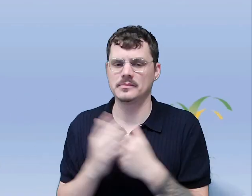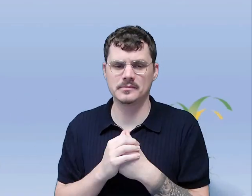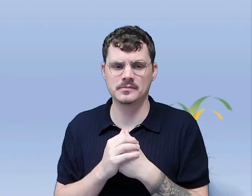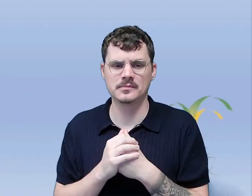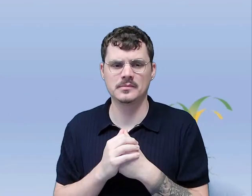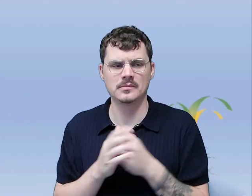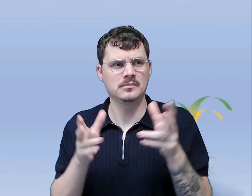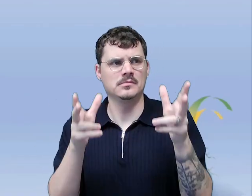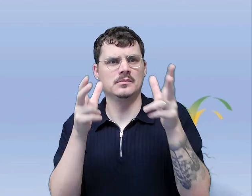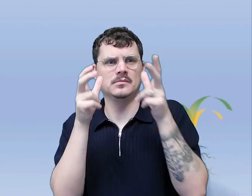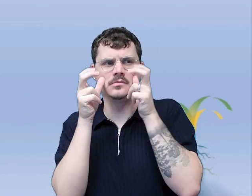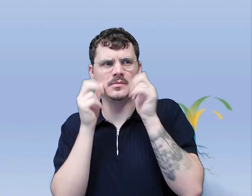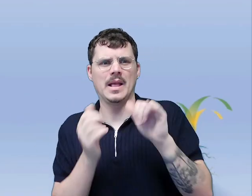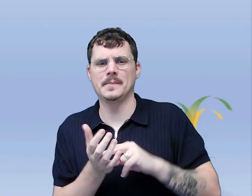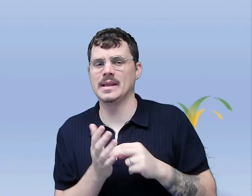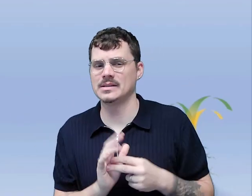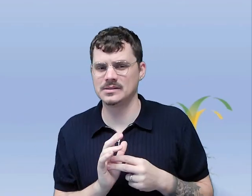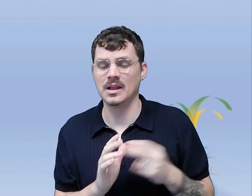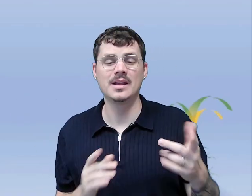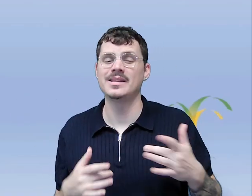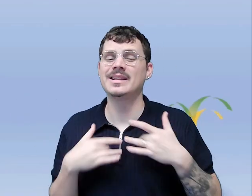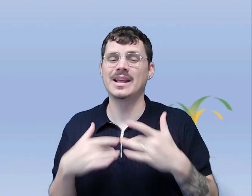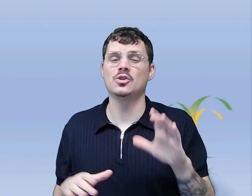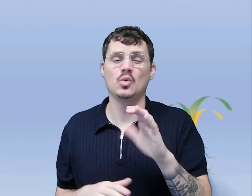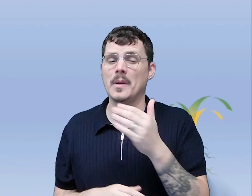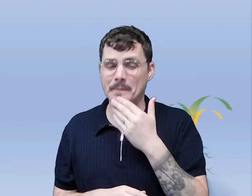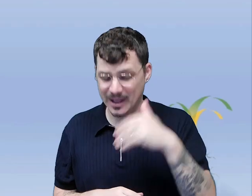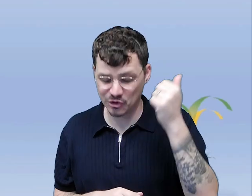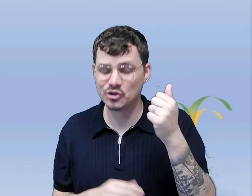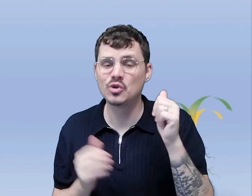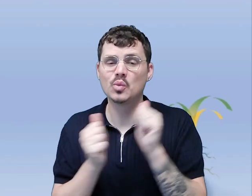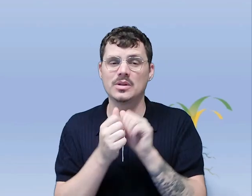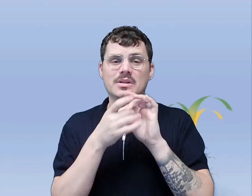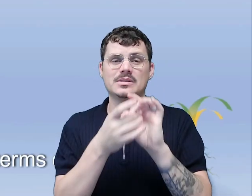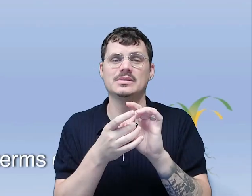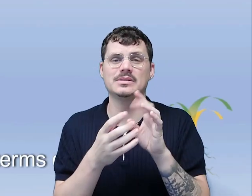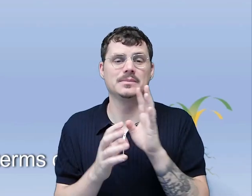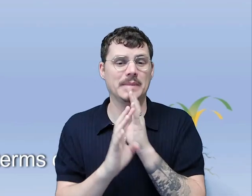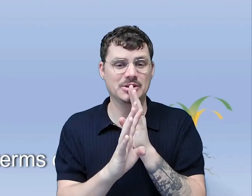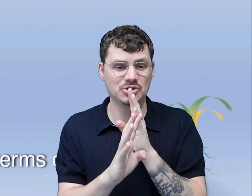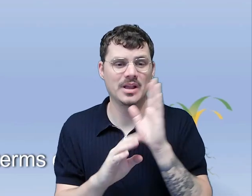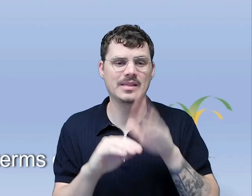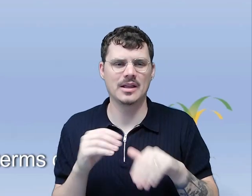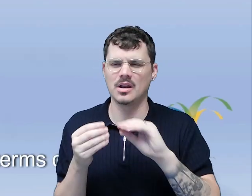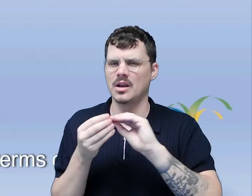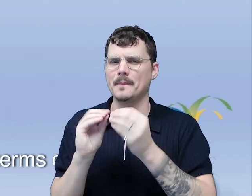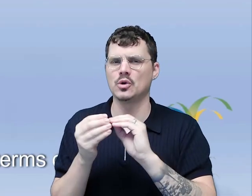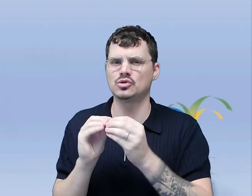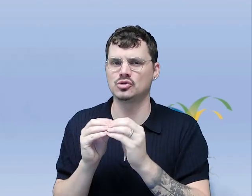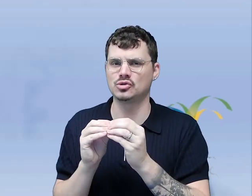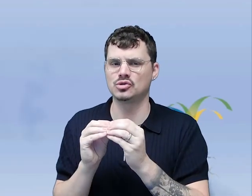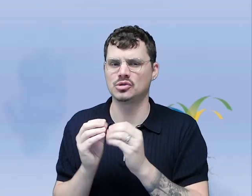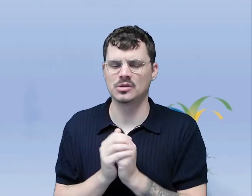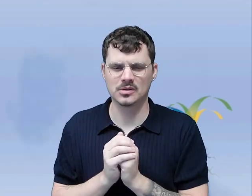around them, logging in what it means. And they tend to do better in terms of speech than they do in terms